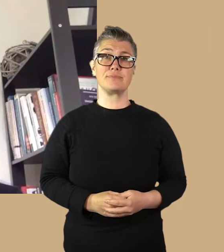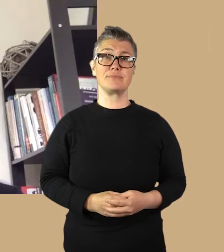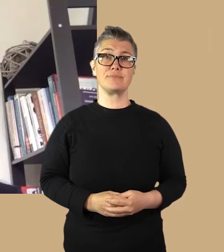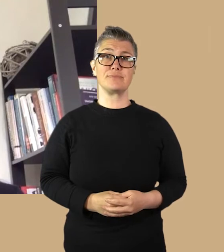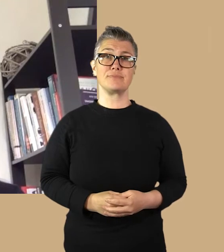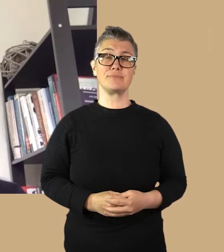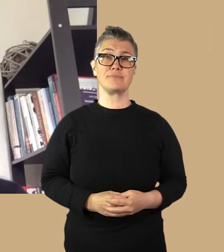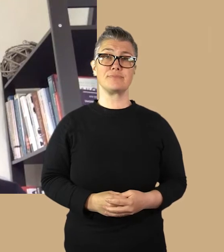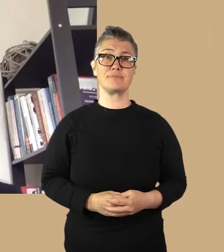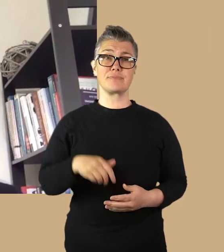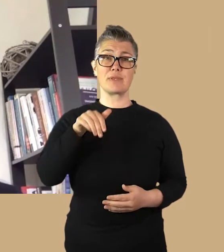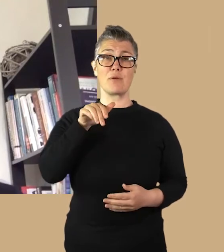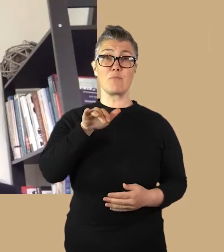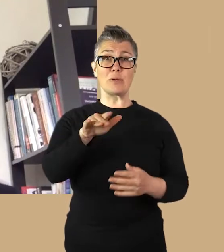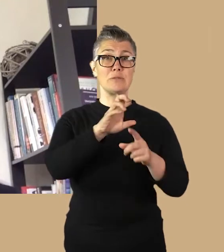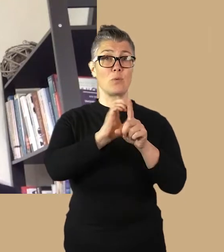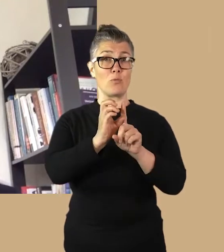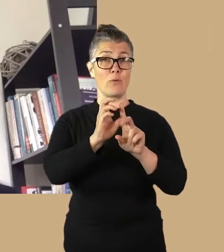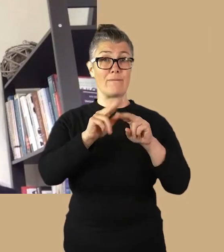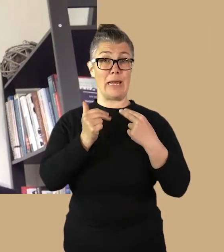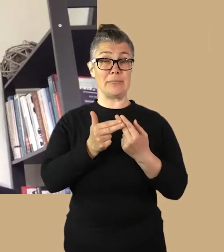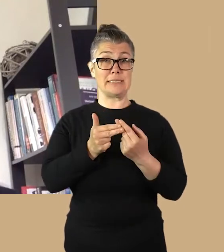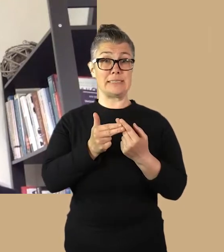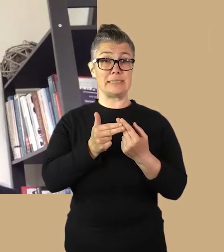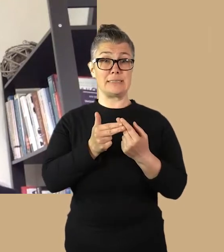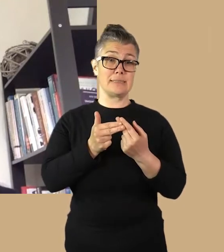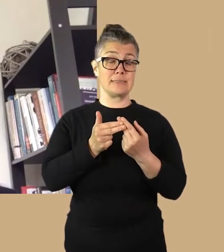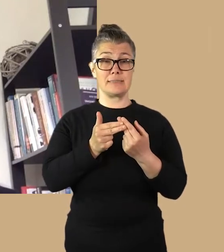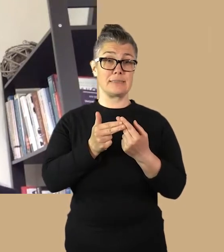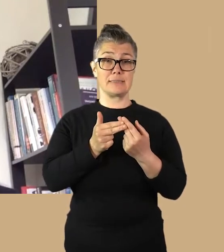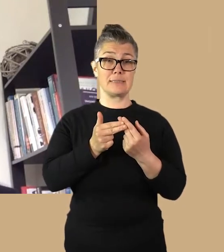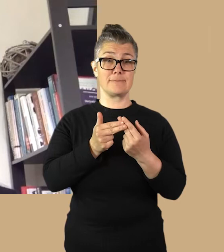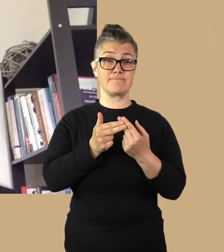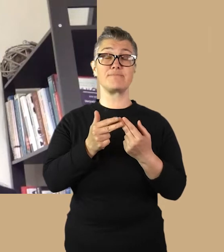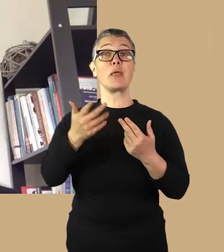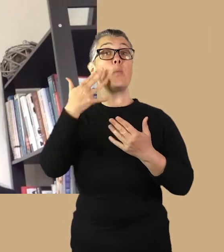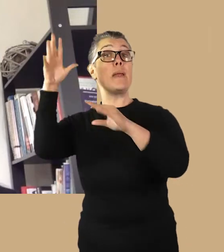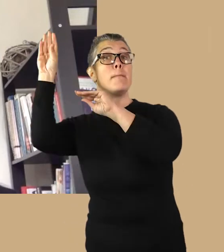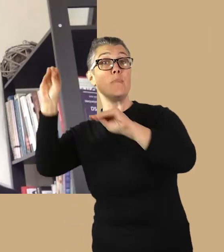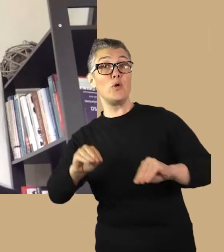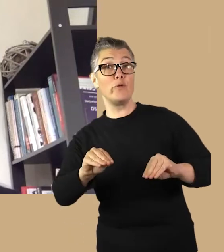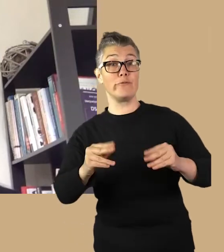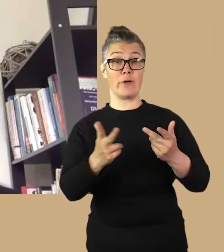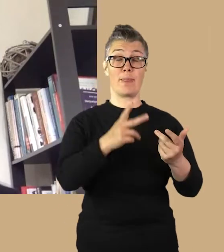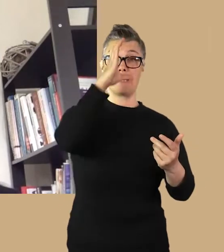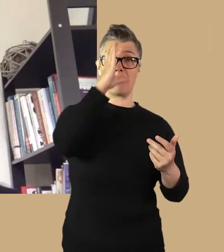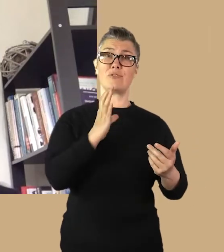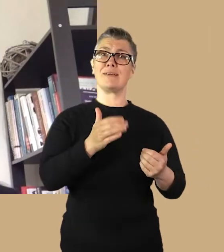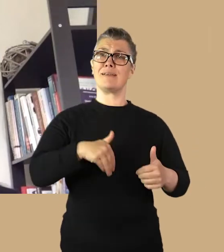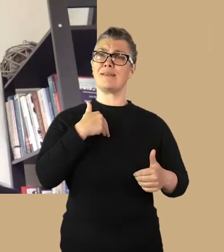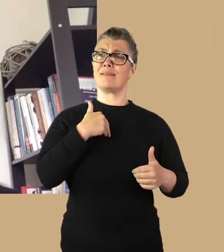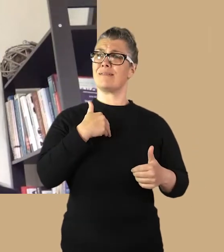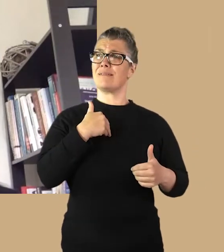that, see, multicultural families, they never really own the place they have migrated.